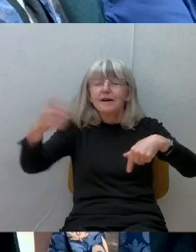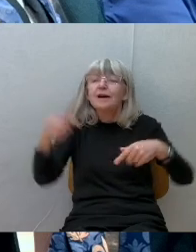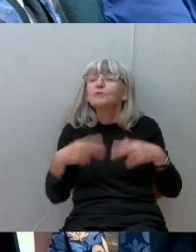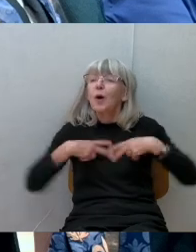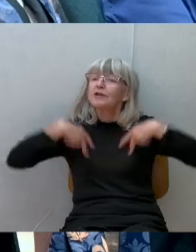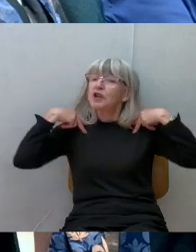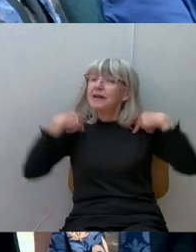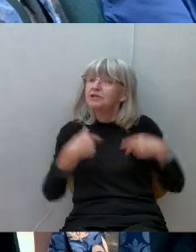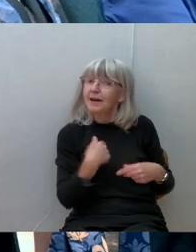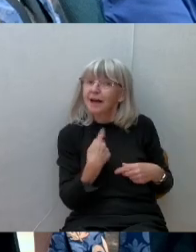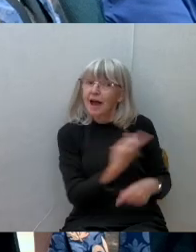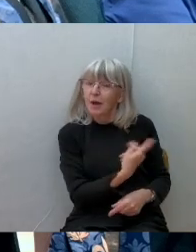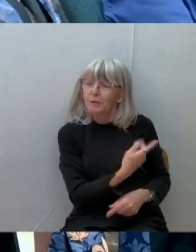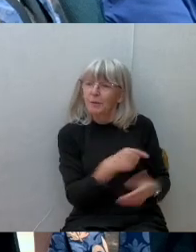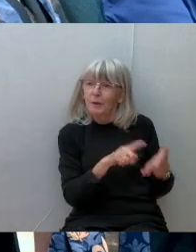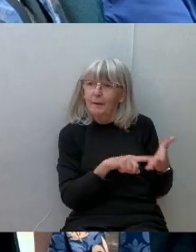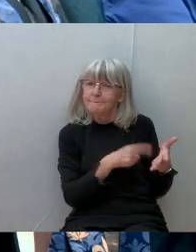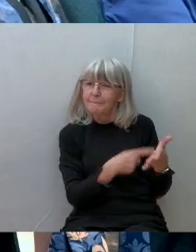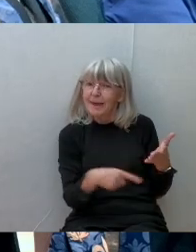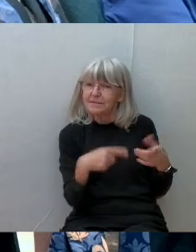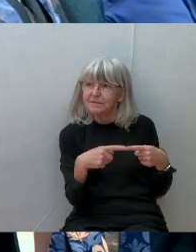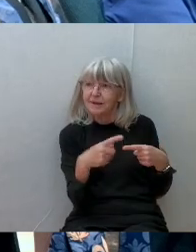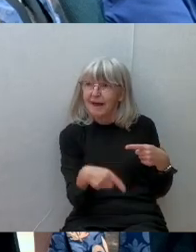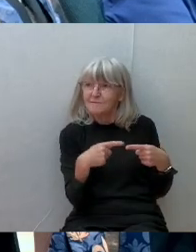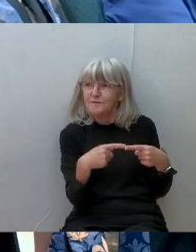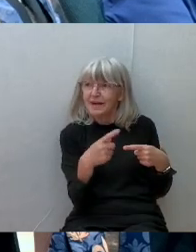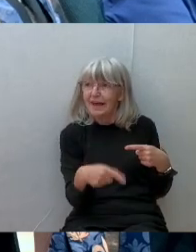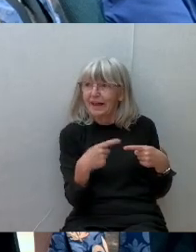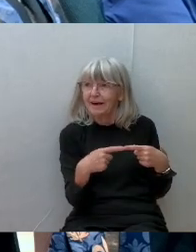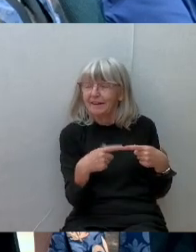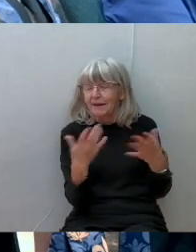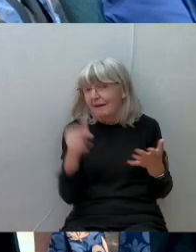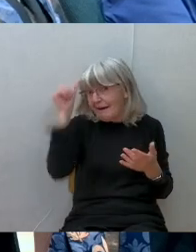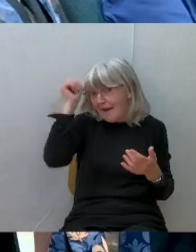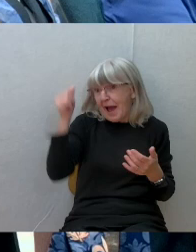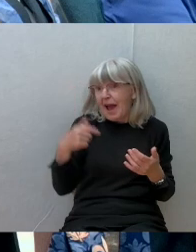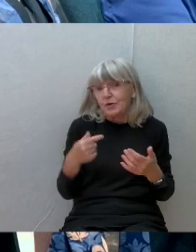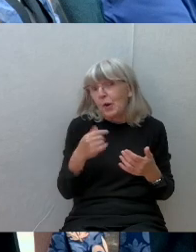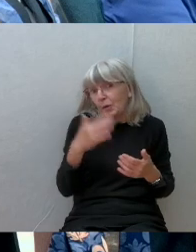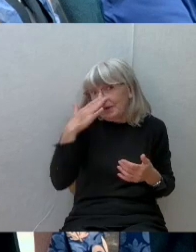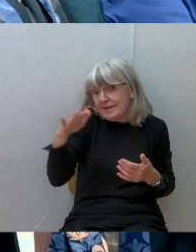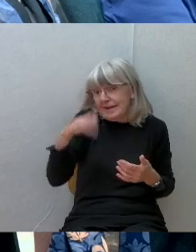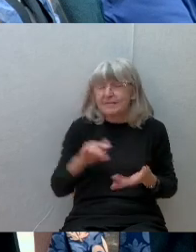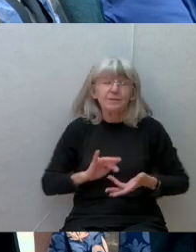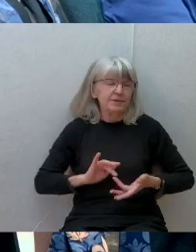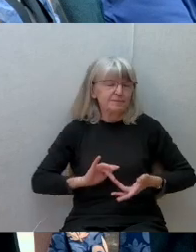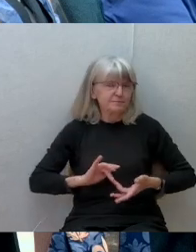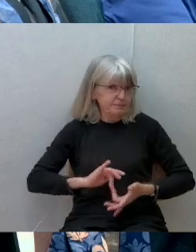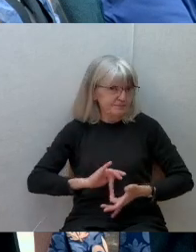I know you wouldn't believe that gentlemen like us would indulge in such things, but we have a little bet, which is which of